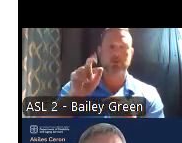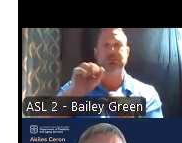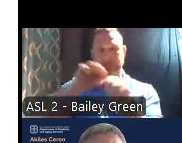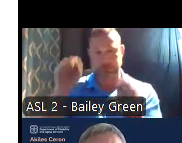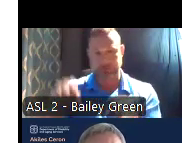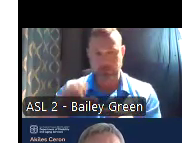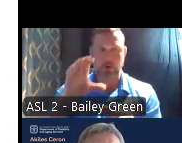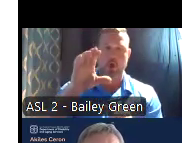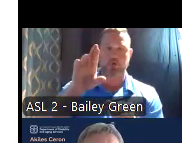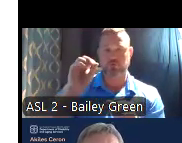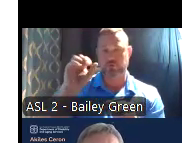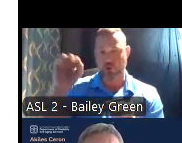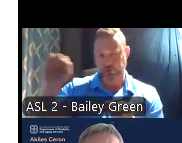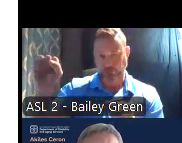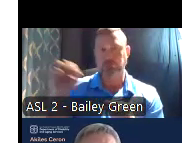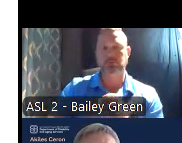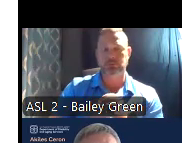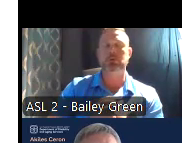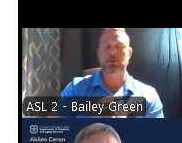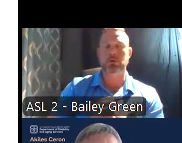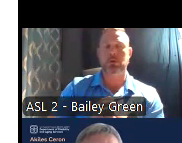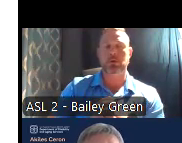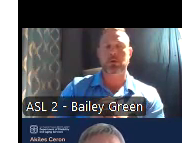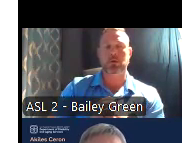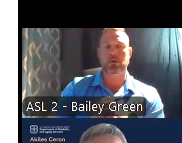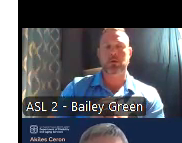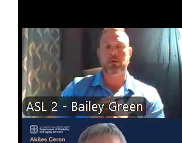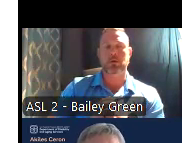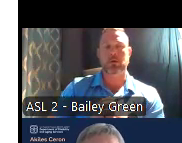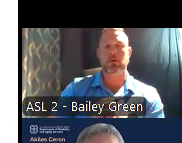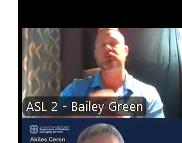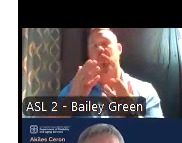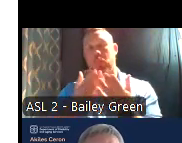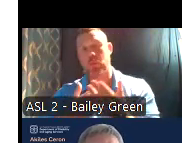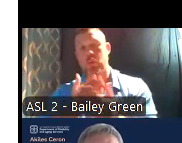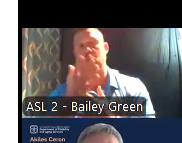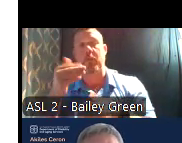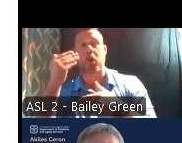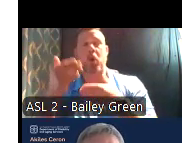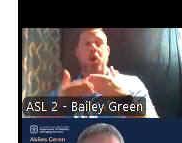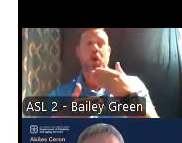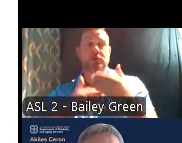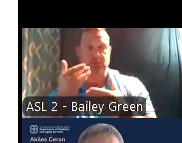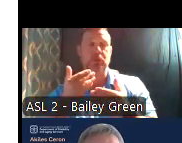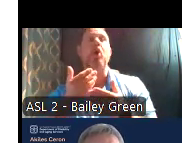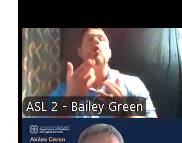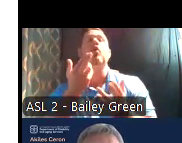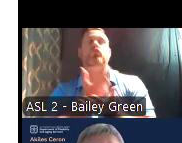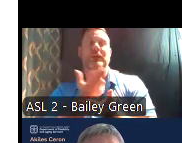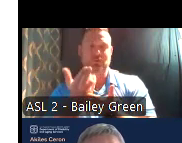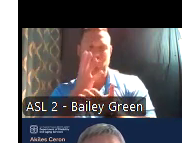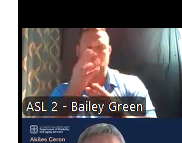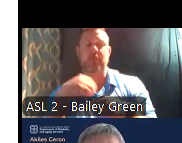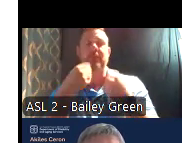an acronym. And the idea is that through this process, resources would be provided to